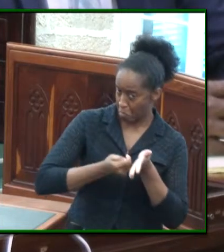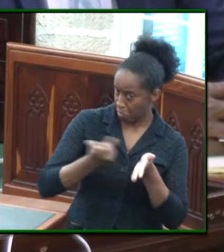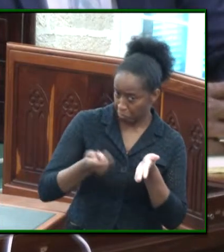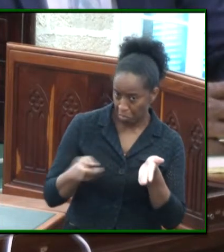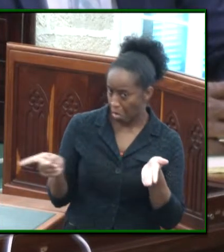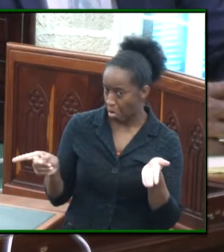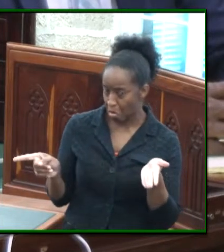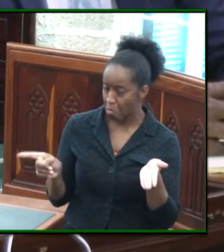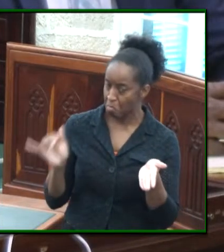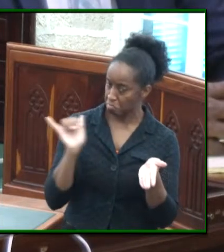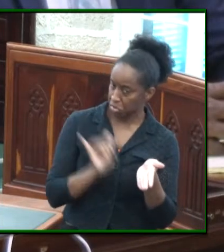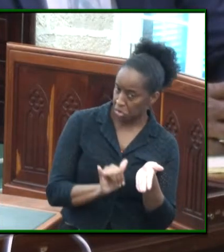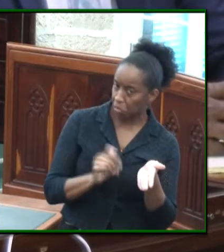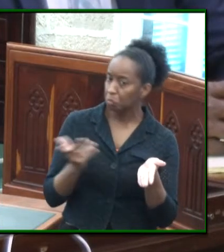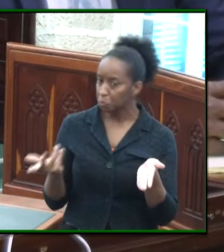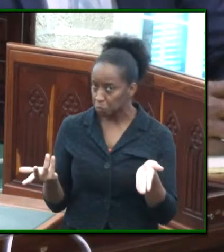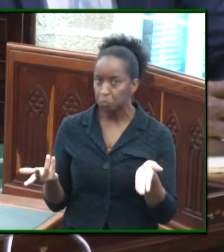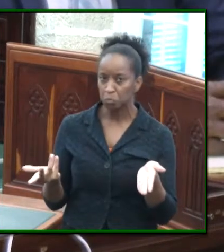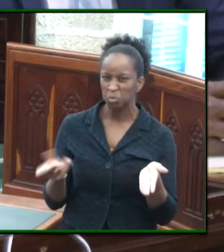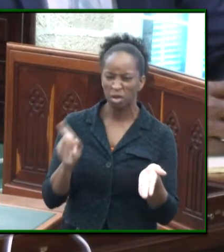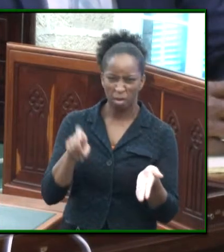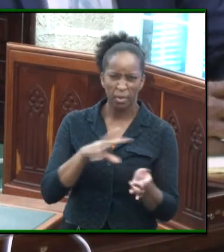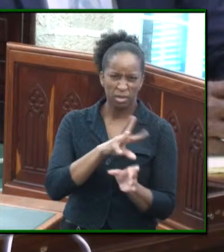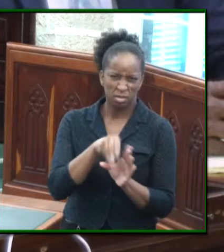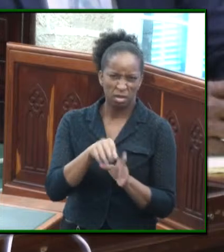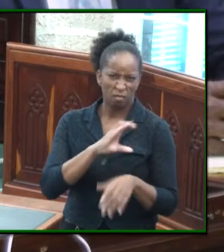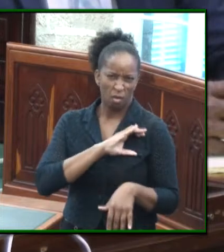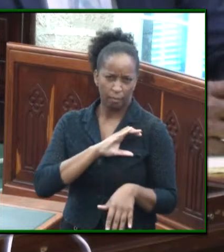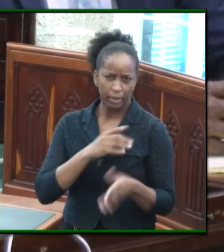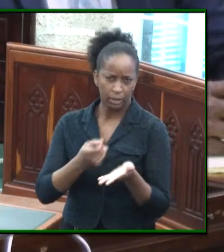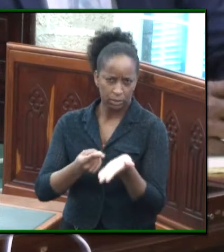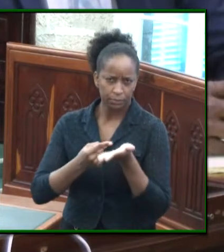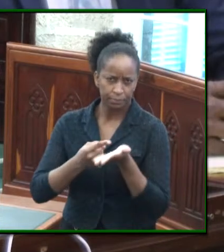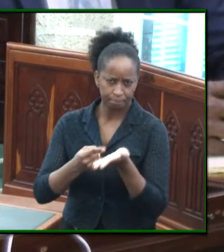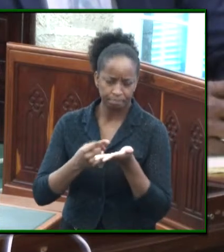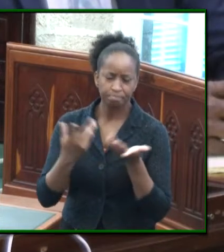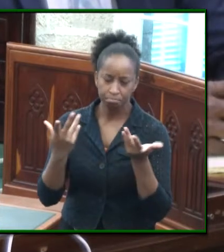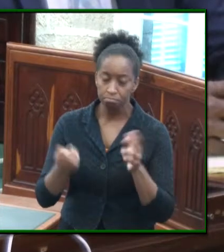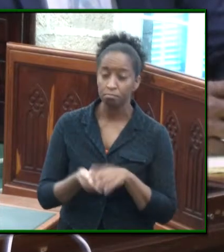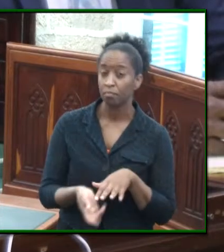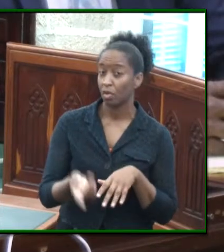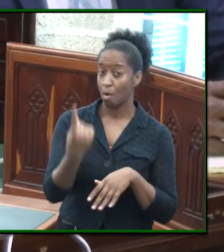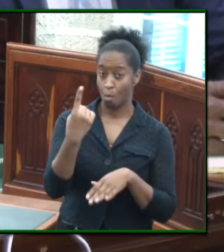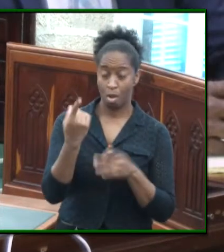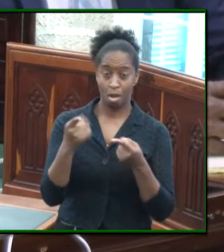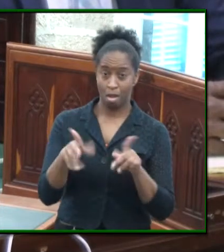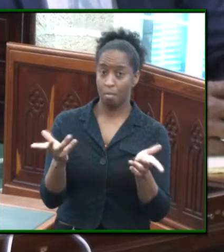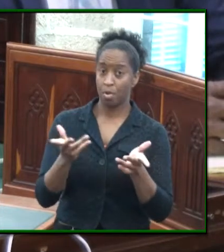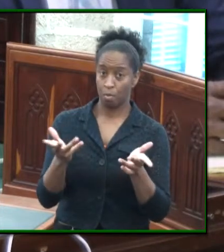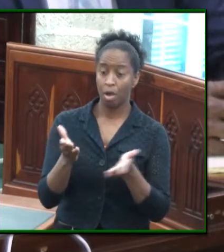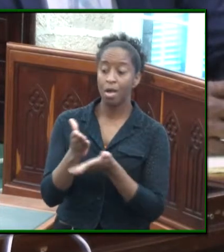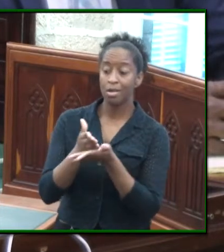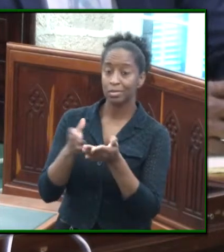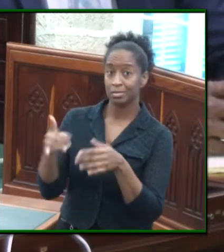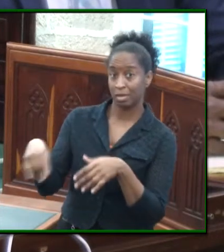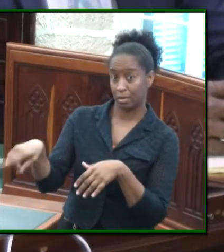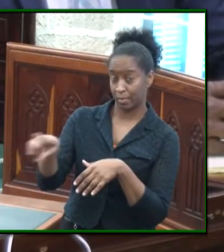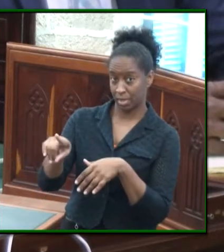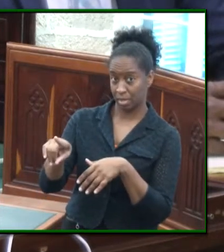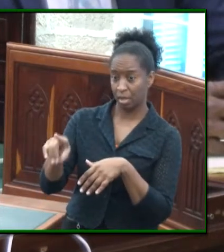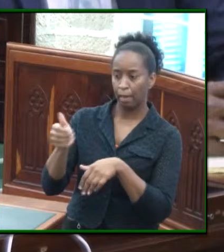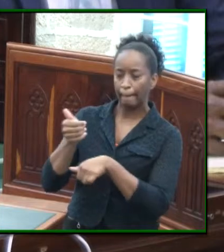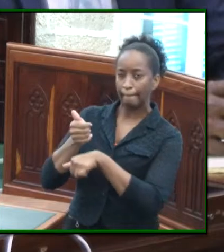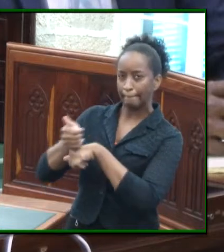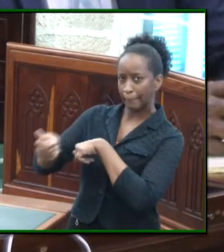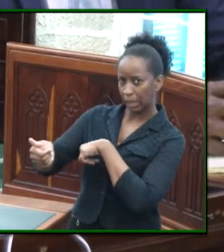where some individuals had been charged with drug offenses, but had been serious drug offenses too, but